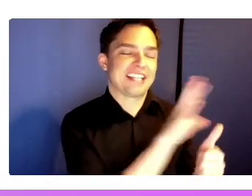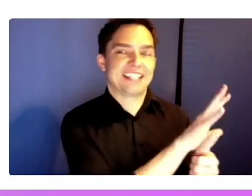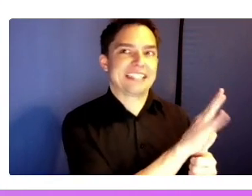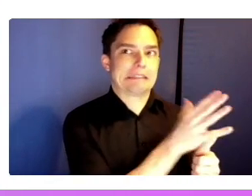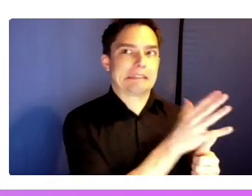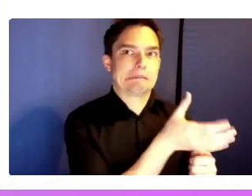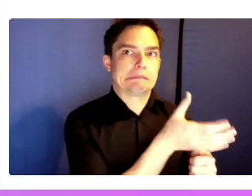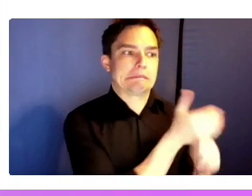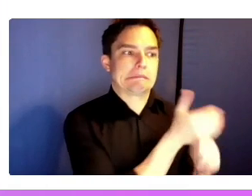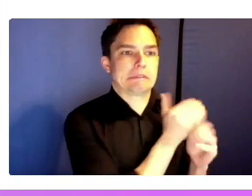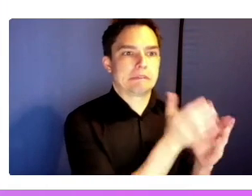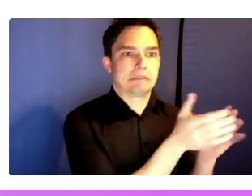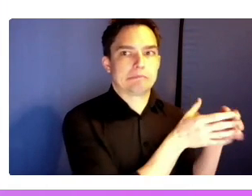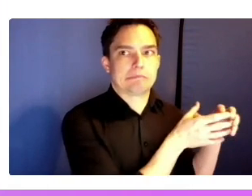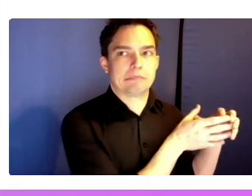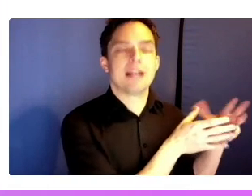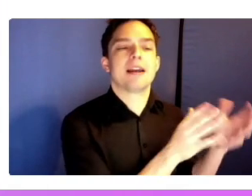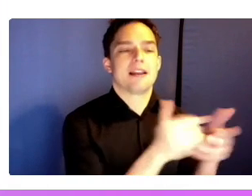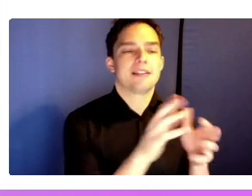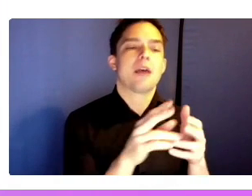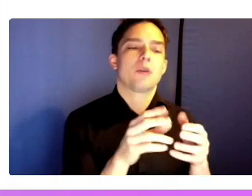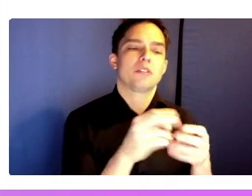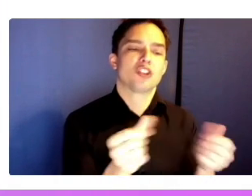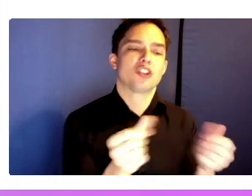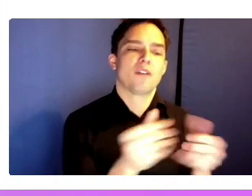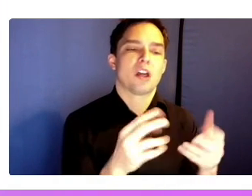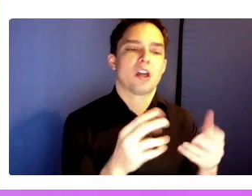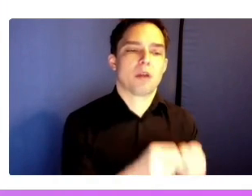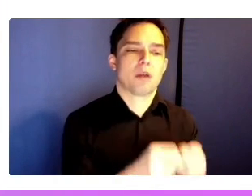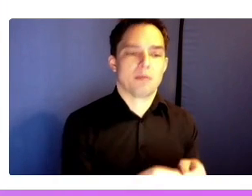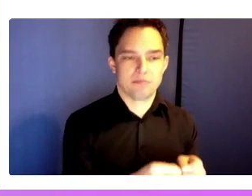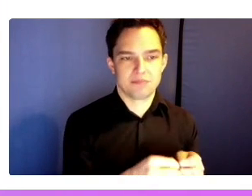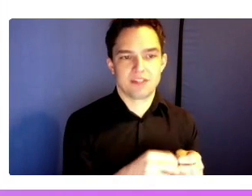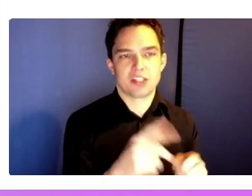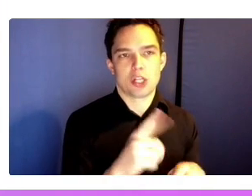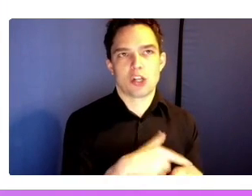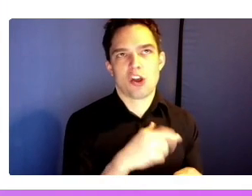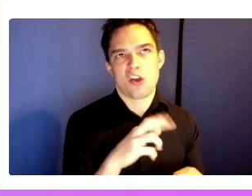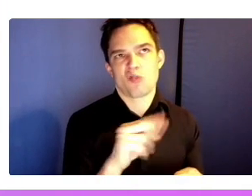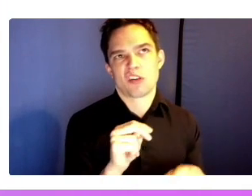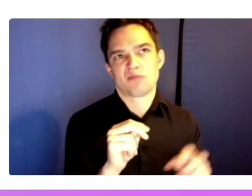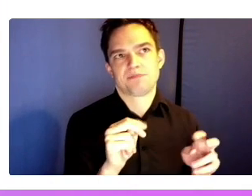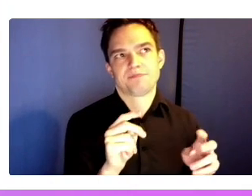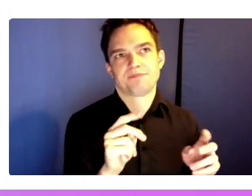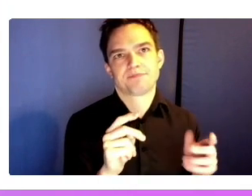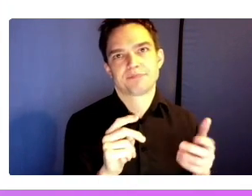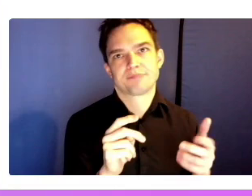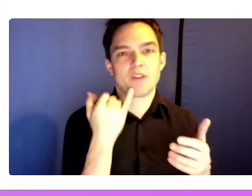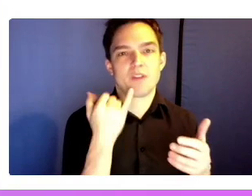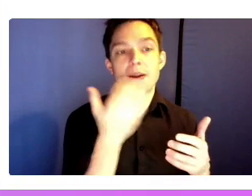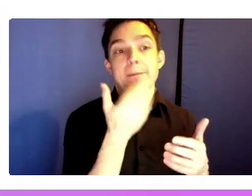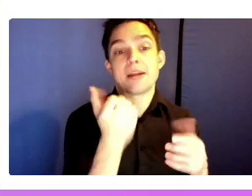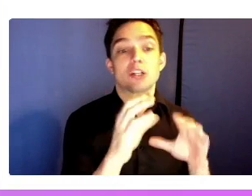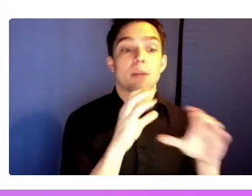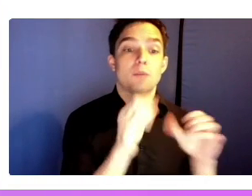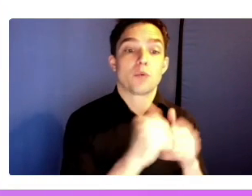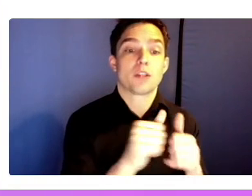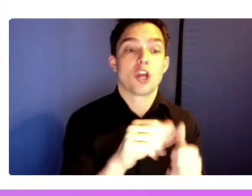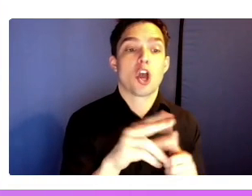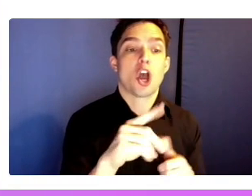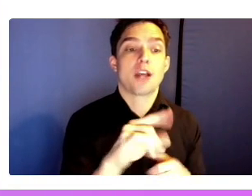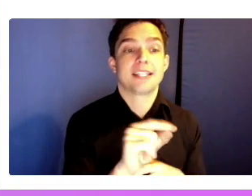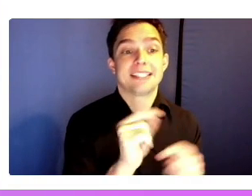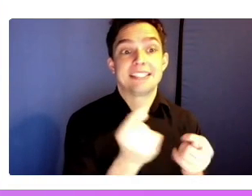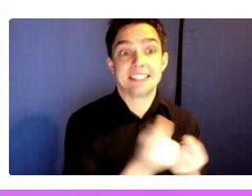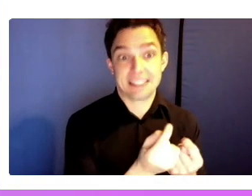would have helped solve a bunch of problems, you know, in the long run. So if we had had better communication with the auditing team, that